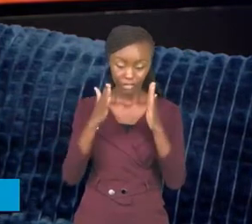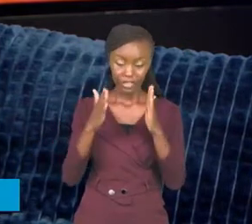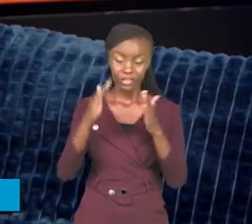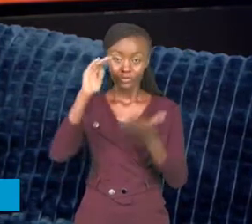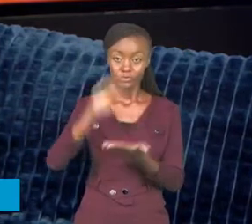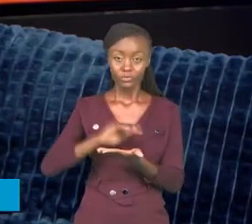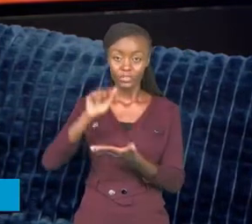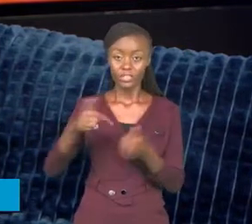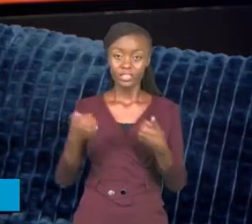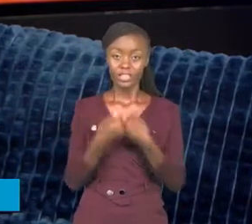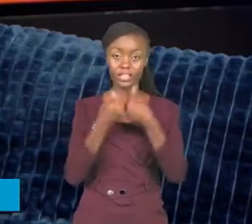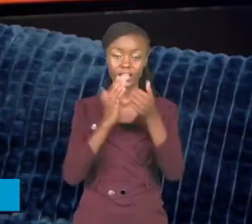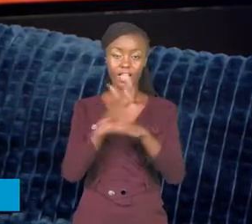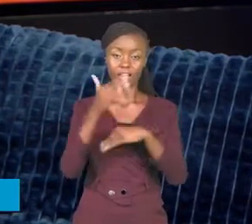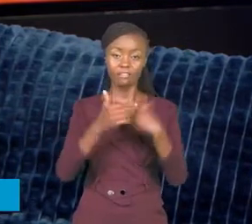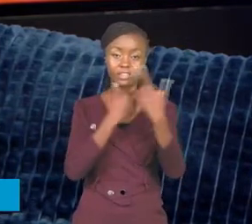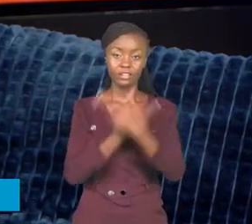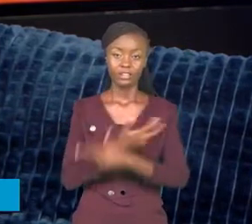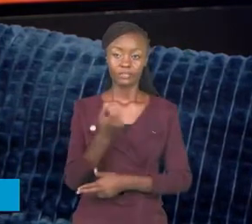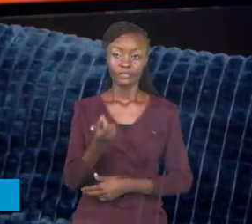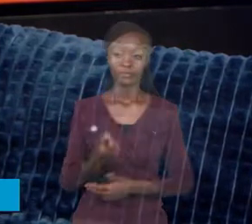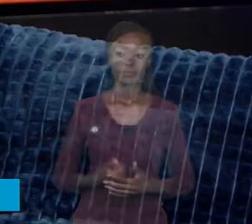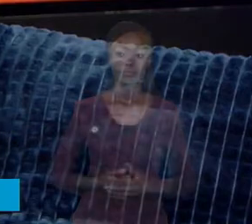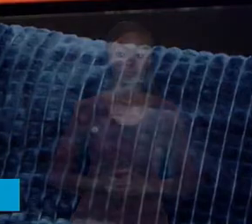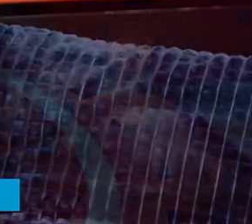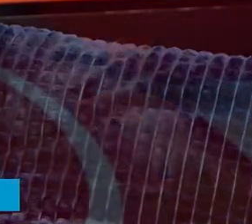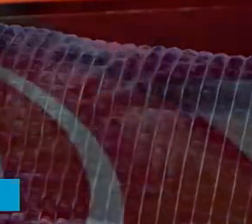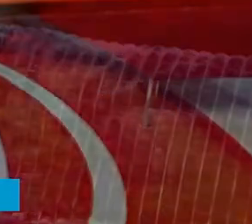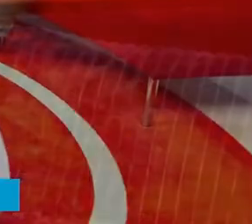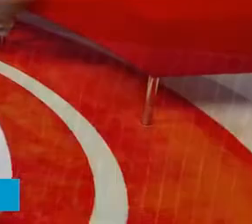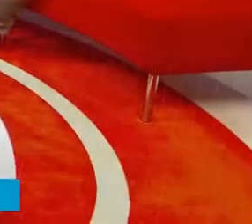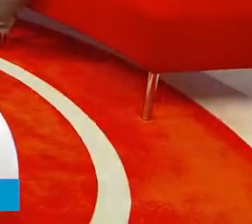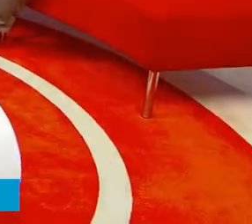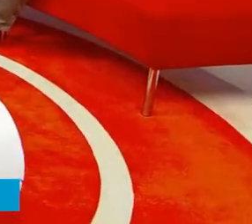such accidents? All that after a short break.